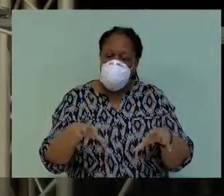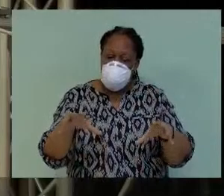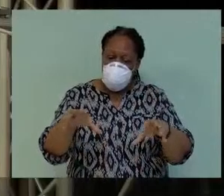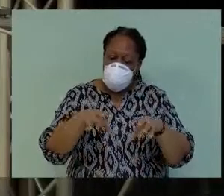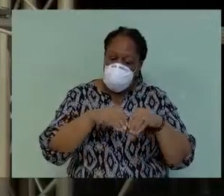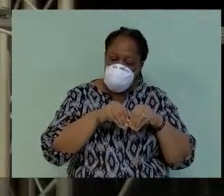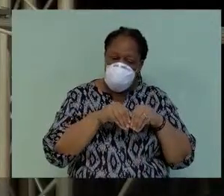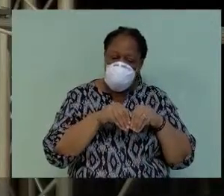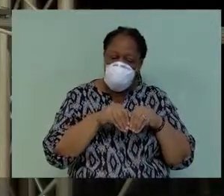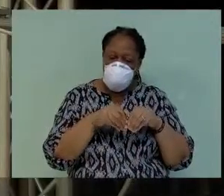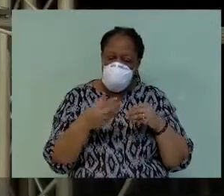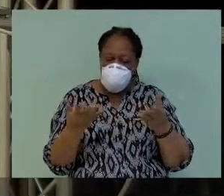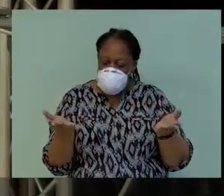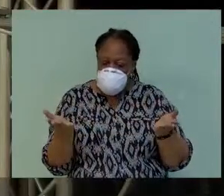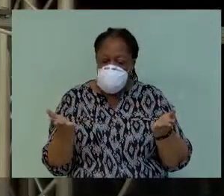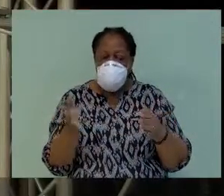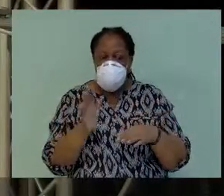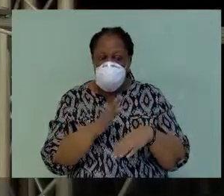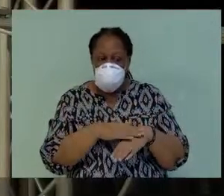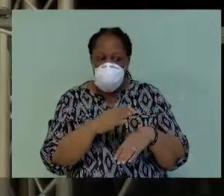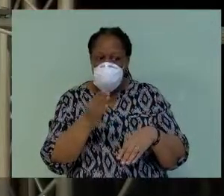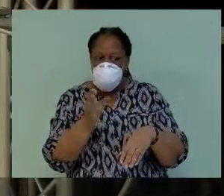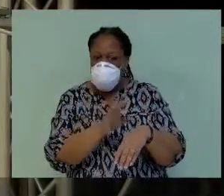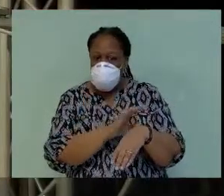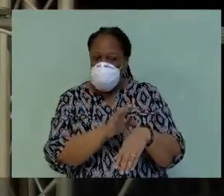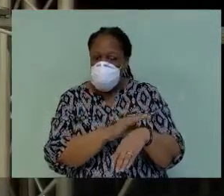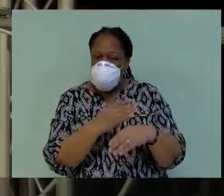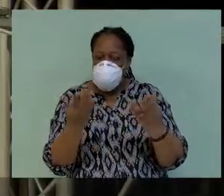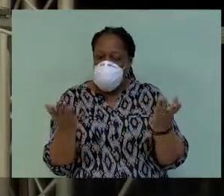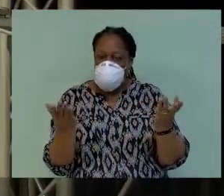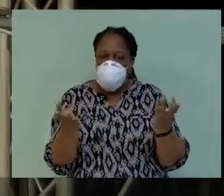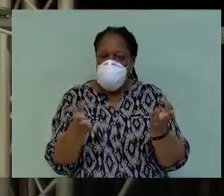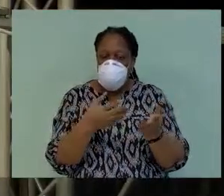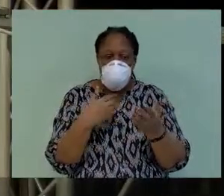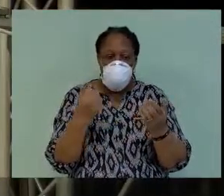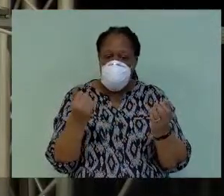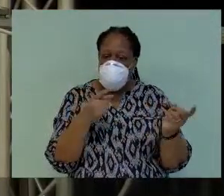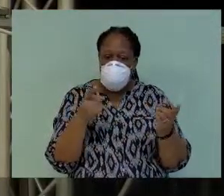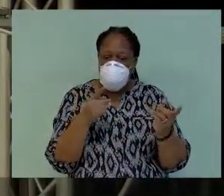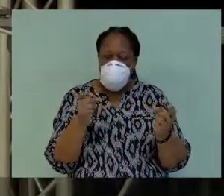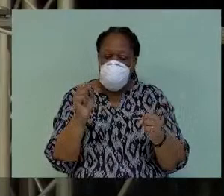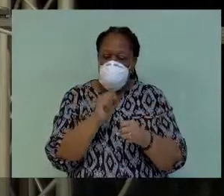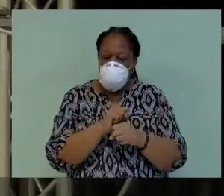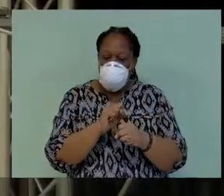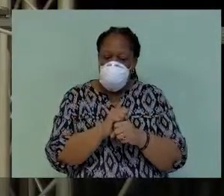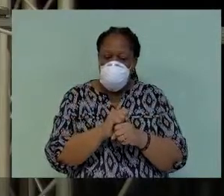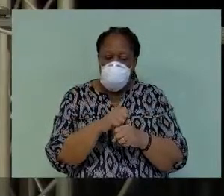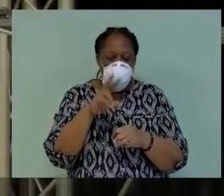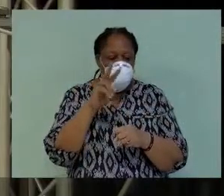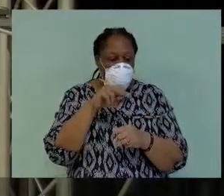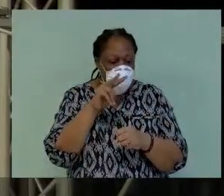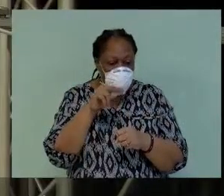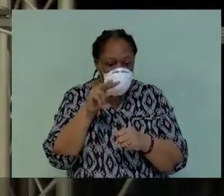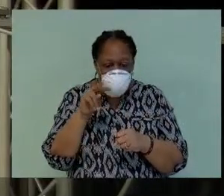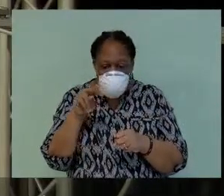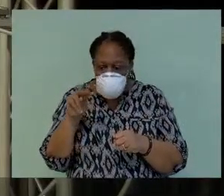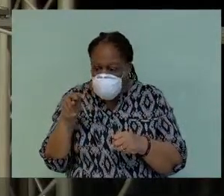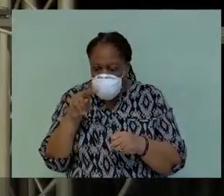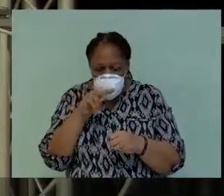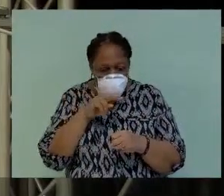matters via the cloud online, and so they can do their research and